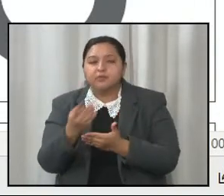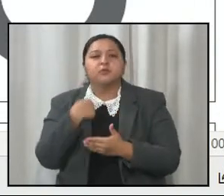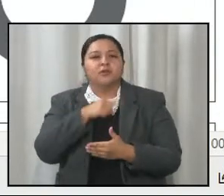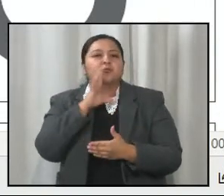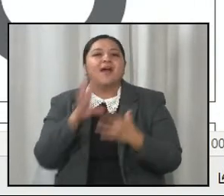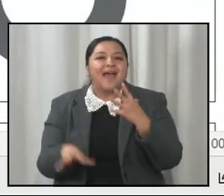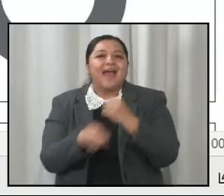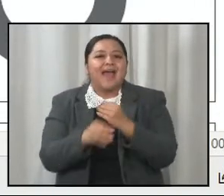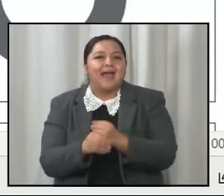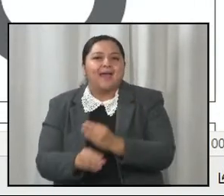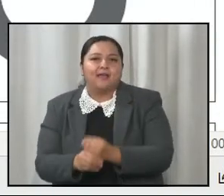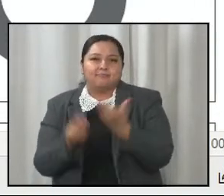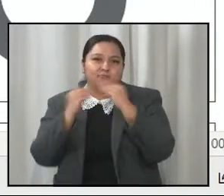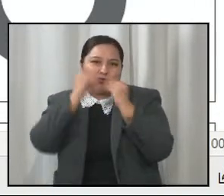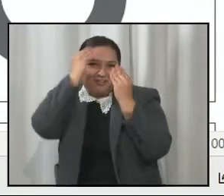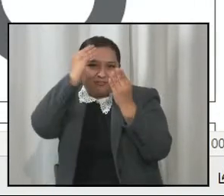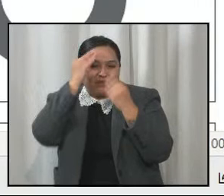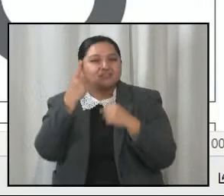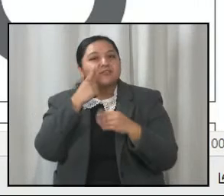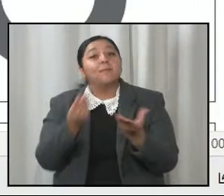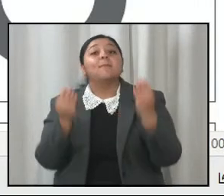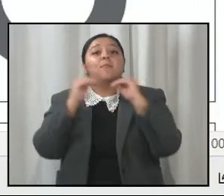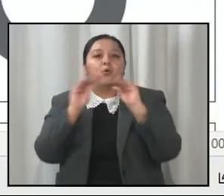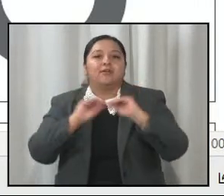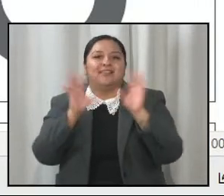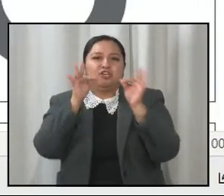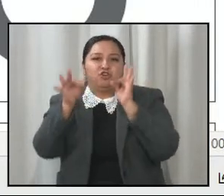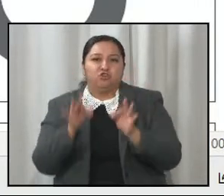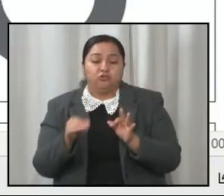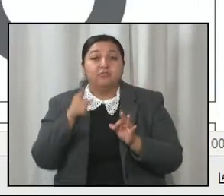clarity. The dashboard is now available at